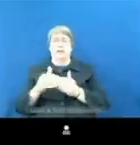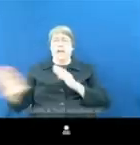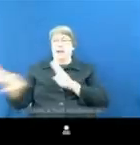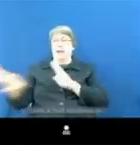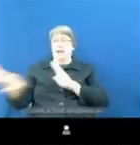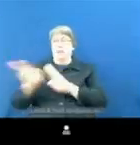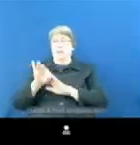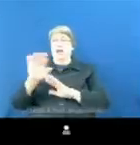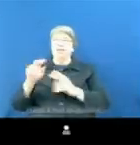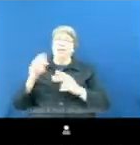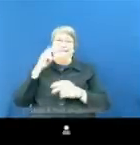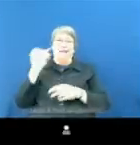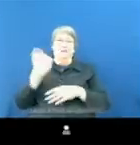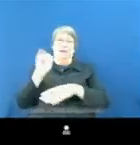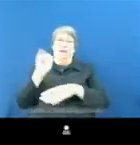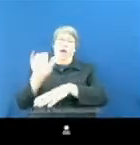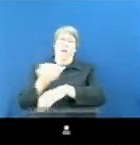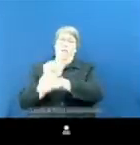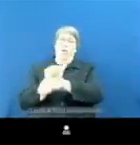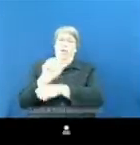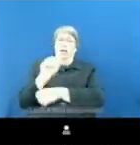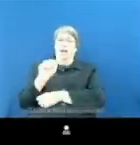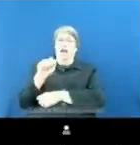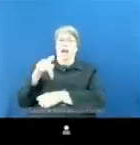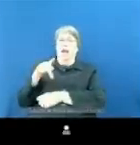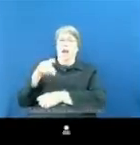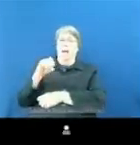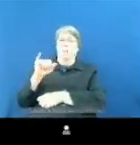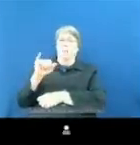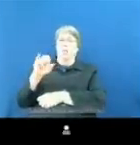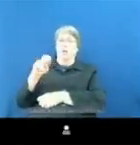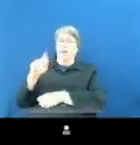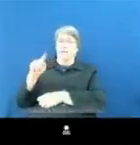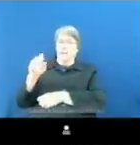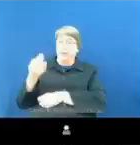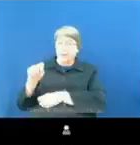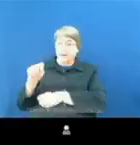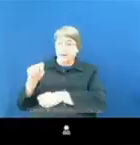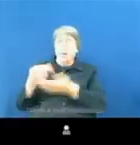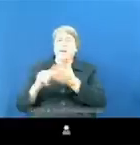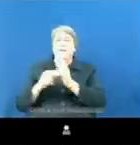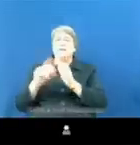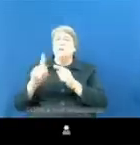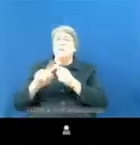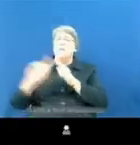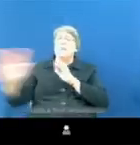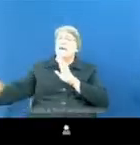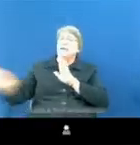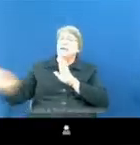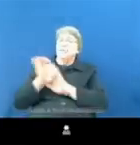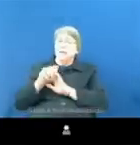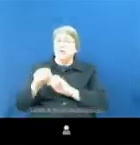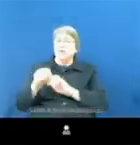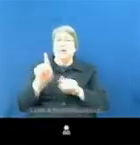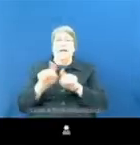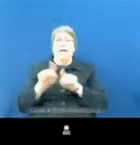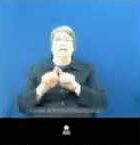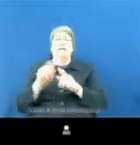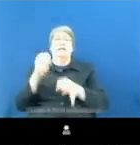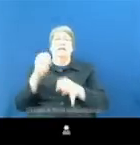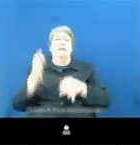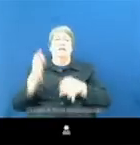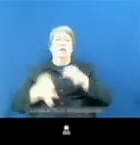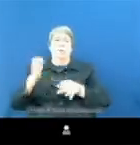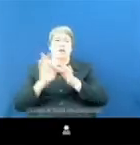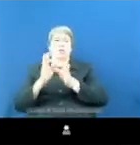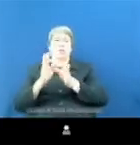how you are formally constituted as the court's interpreter. And oftentimes it doesn't happen until you're